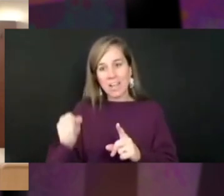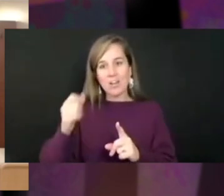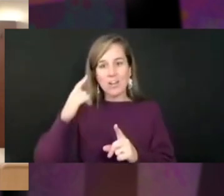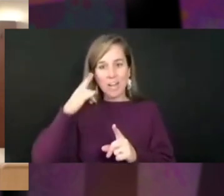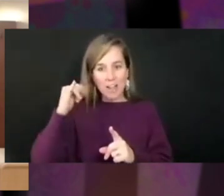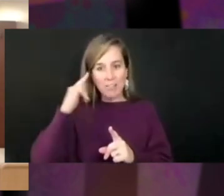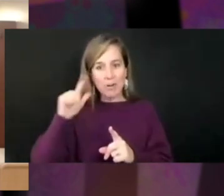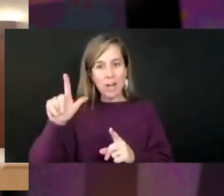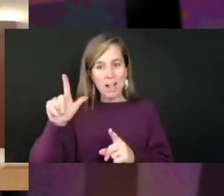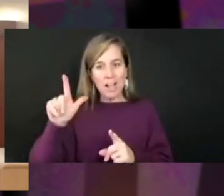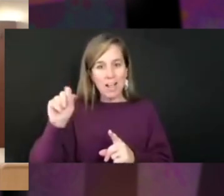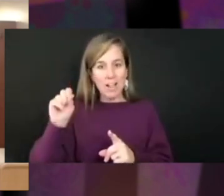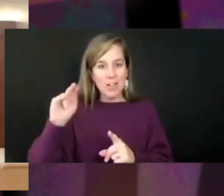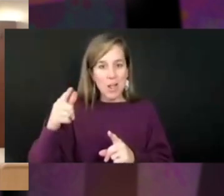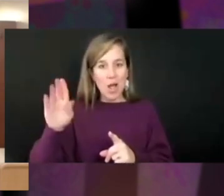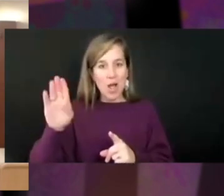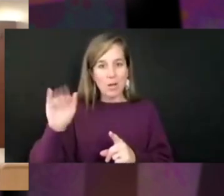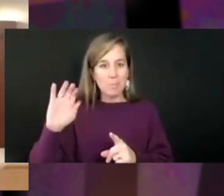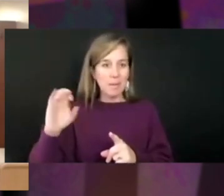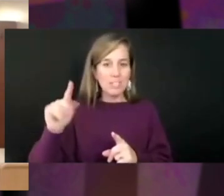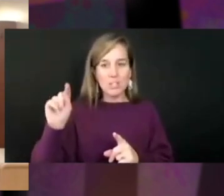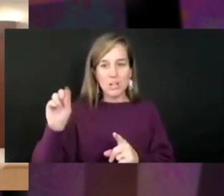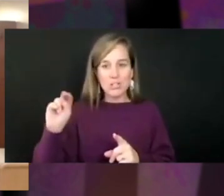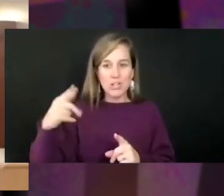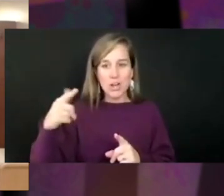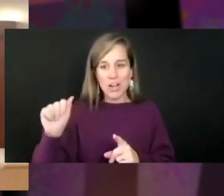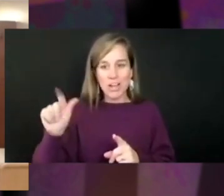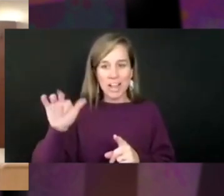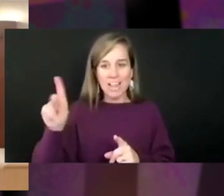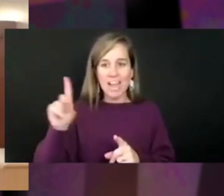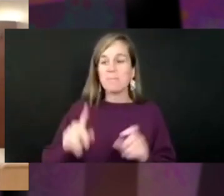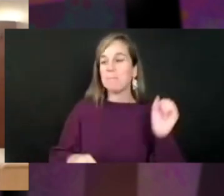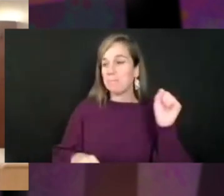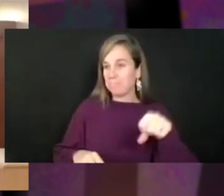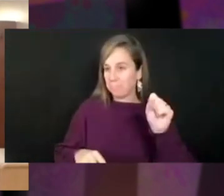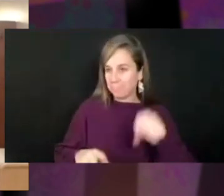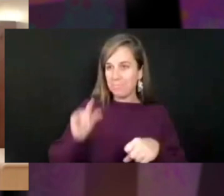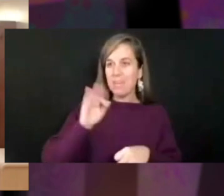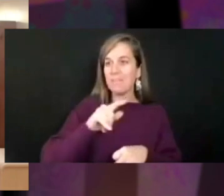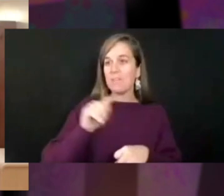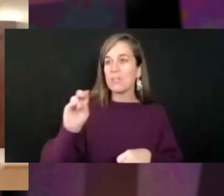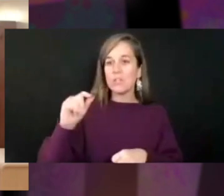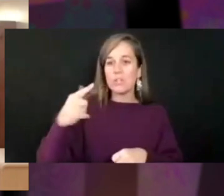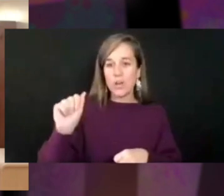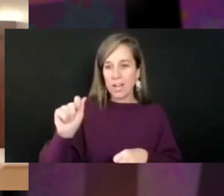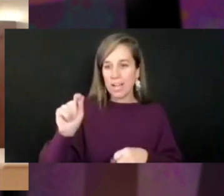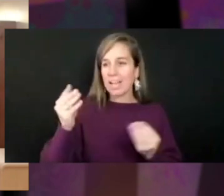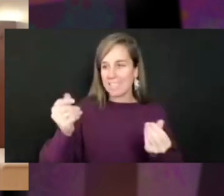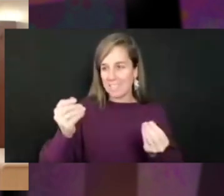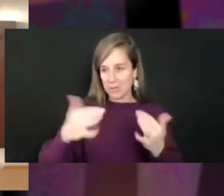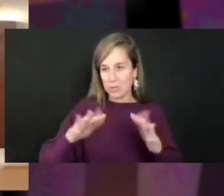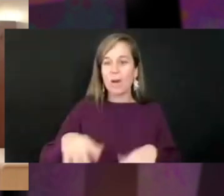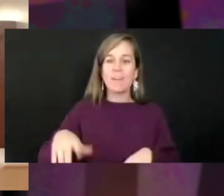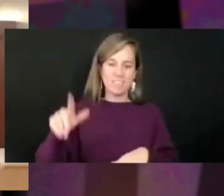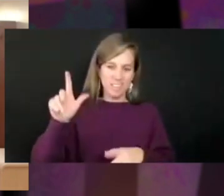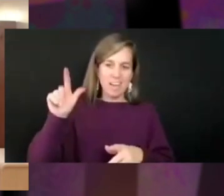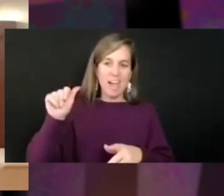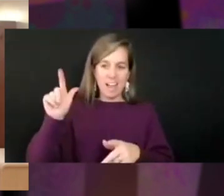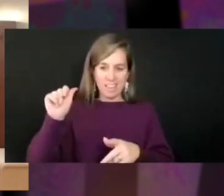area, Tongva land? Yes. So if you're in Tongva territory, the greater Los Angeles